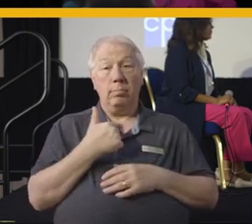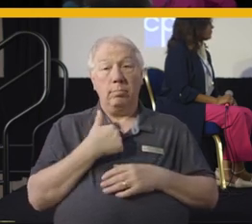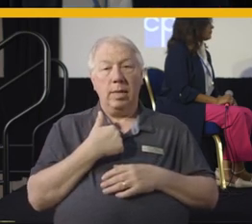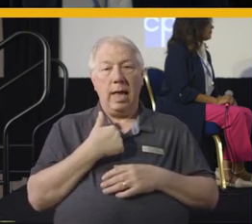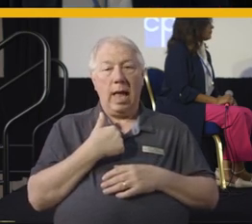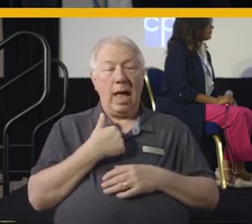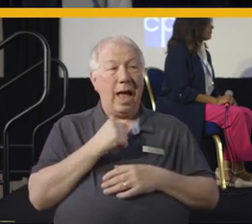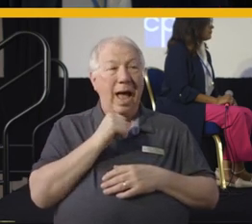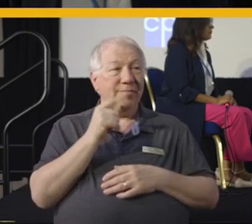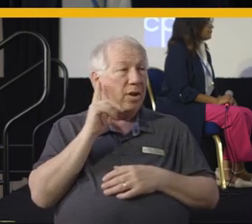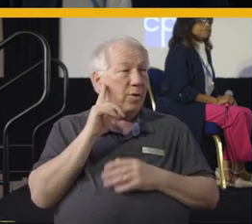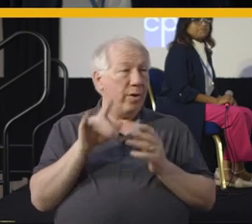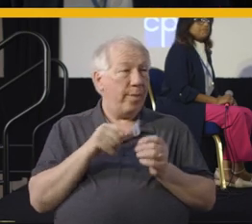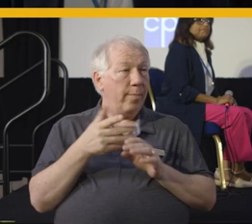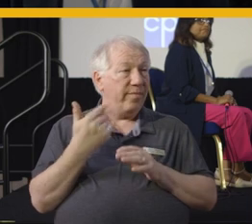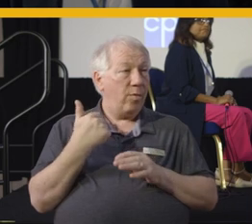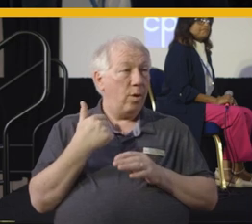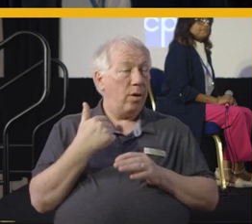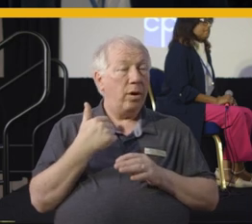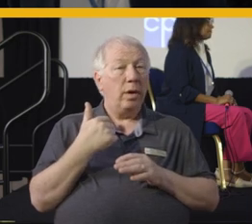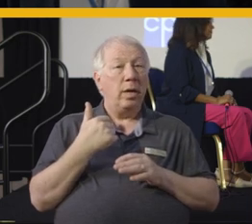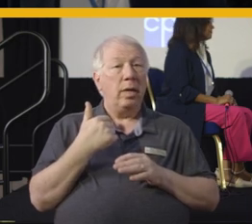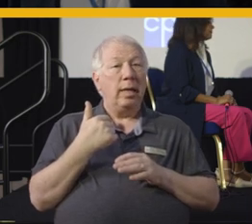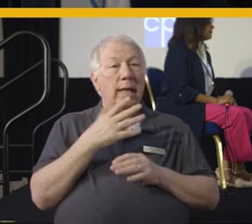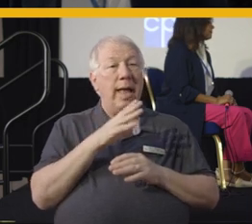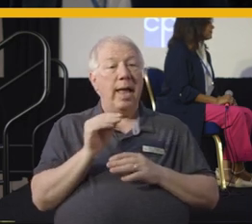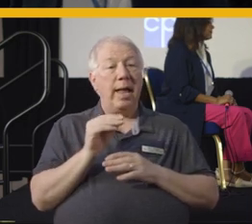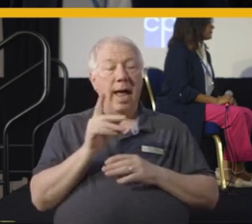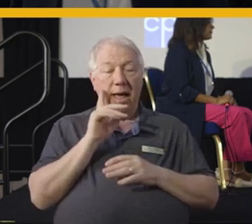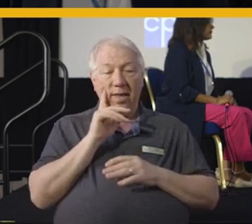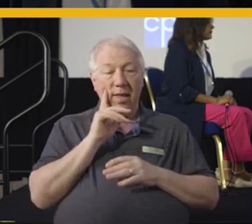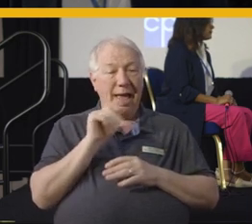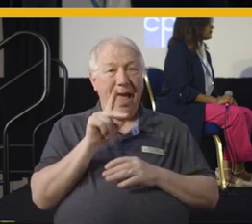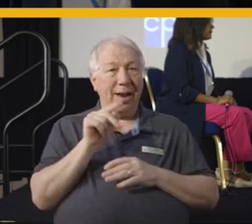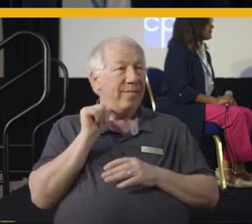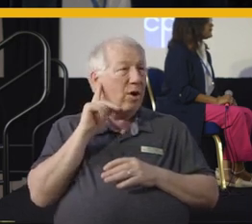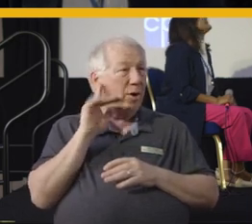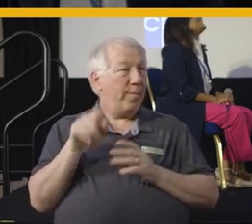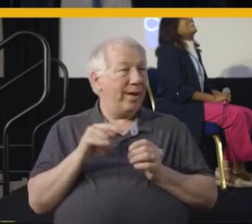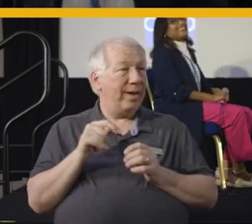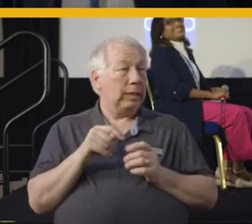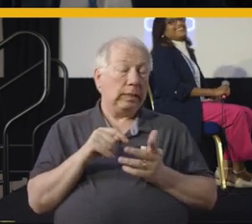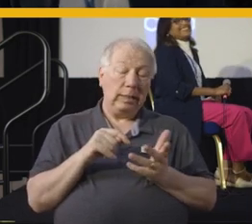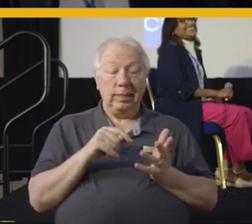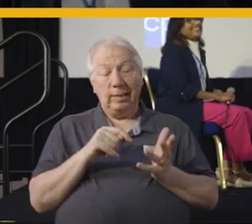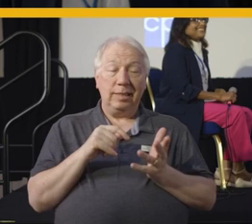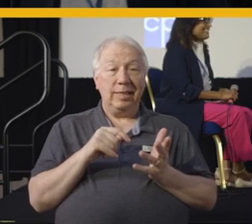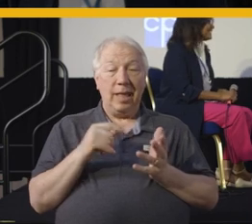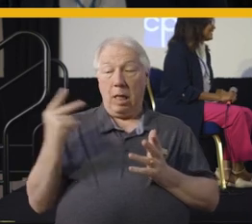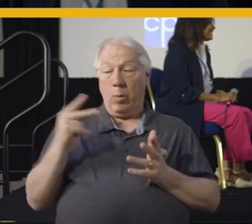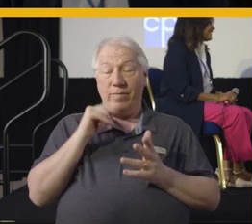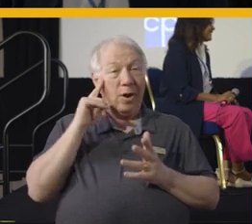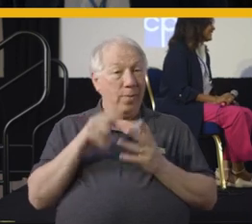It's nothing that I've heard of before. And I think if Adam hasn't heard of it, that like that